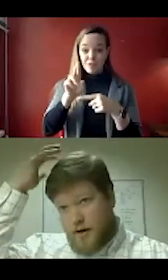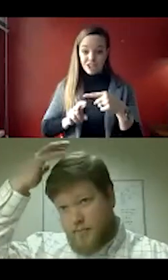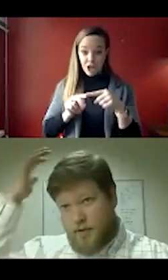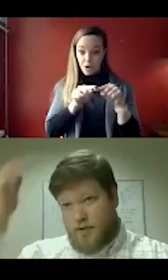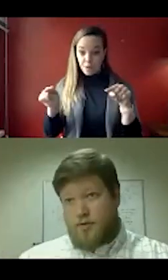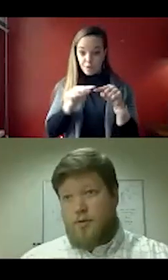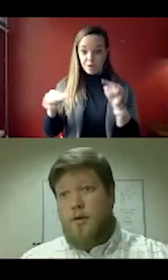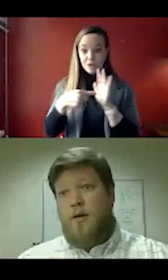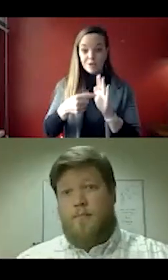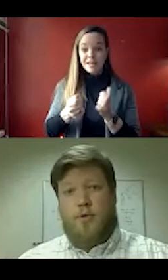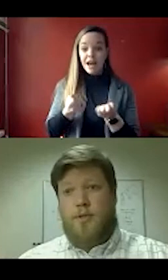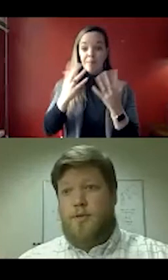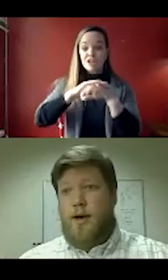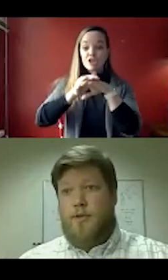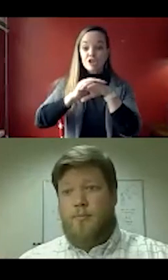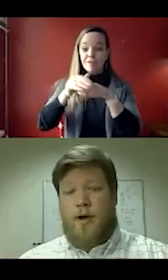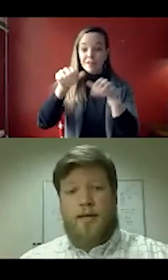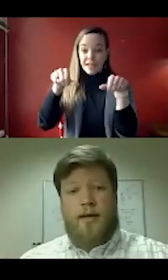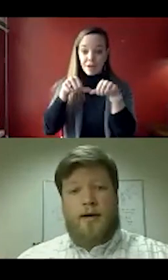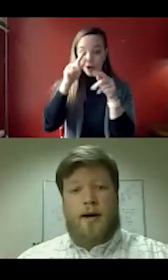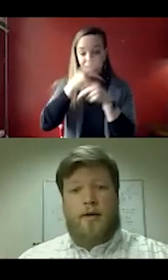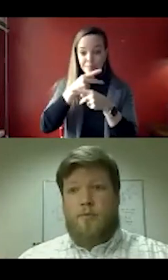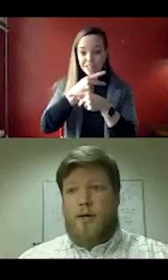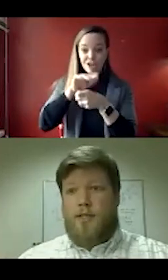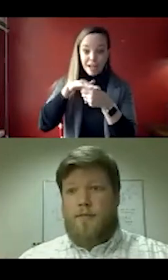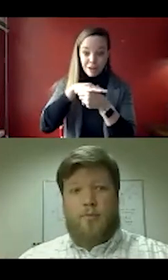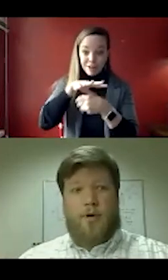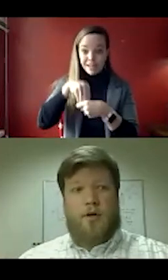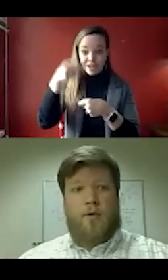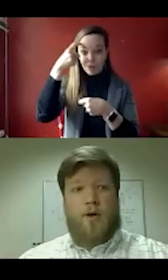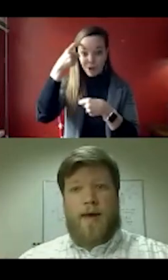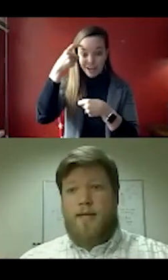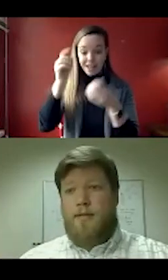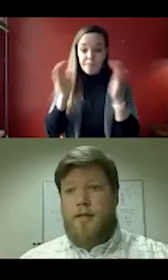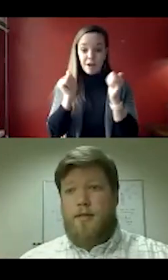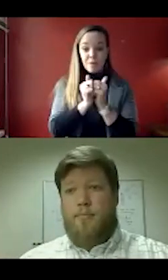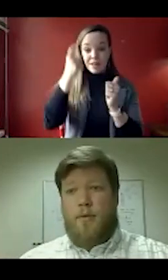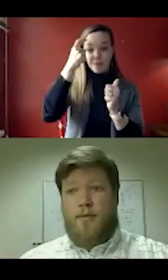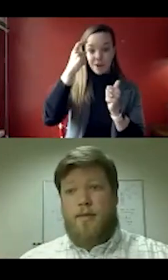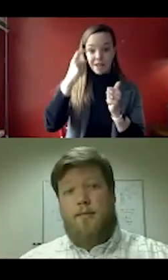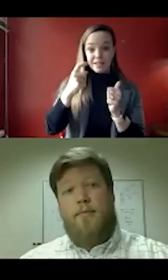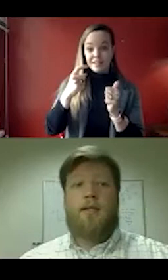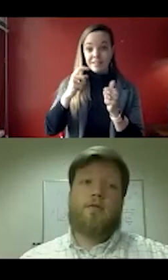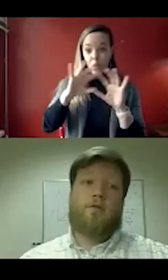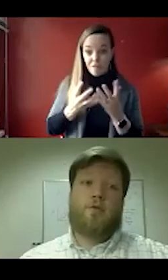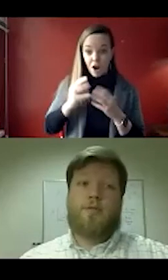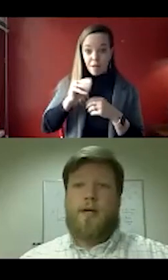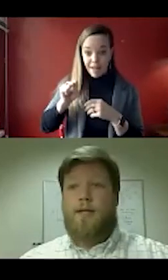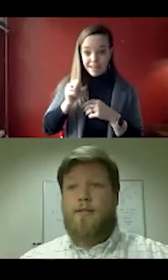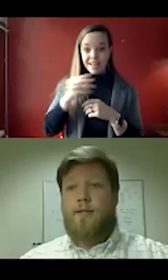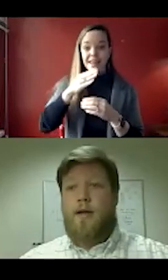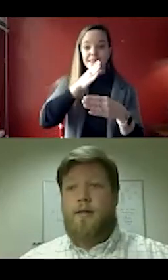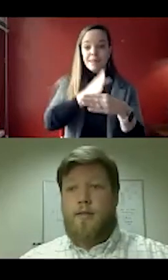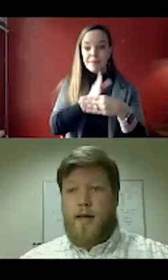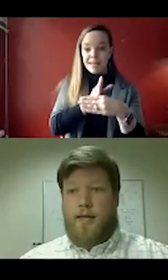area, computational portions that you have to your brain relative to your brain's overall mass, and then the mean group